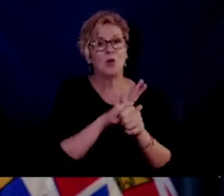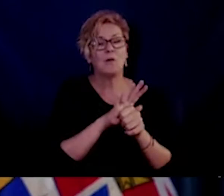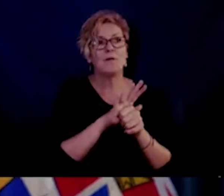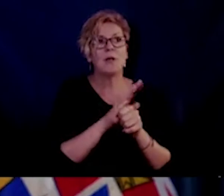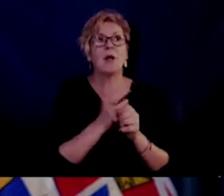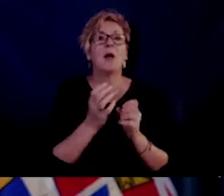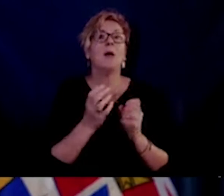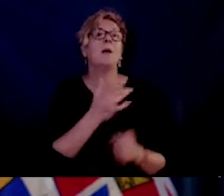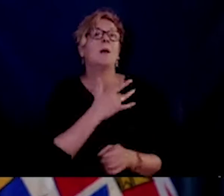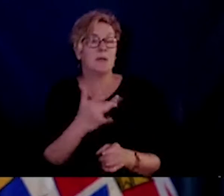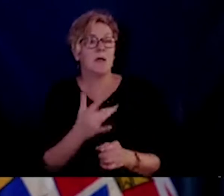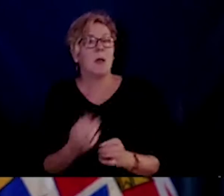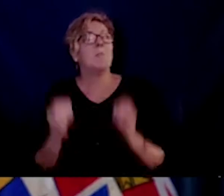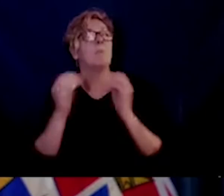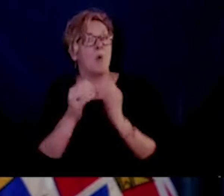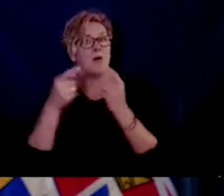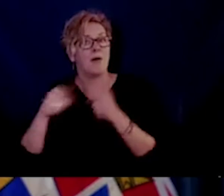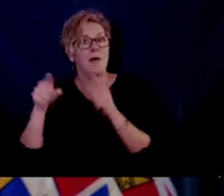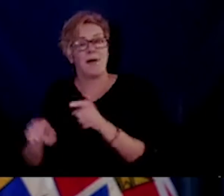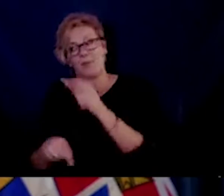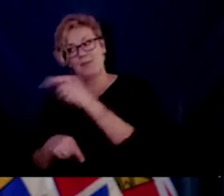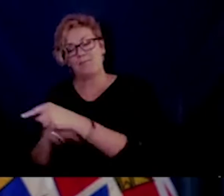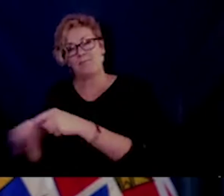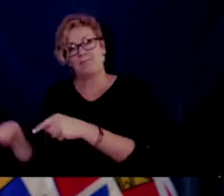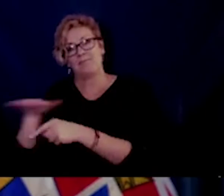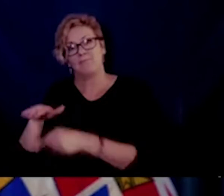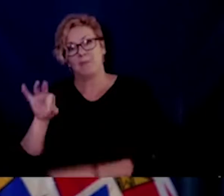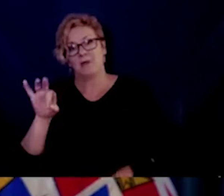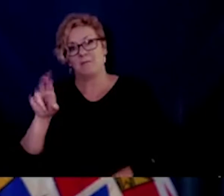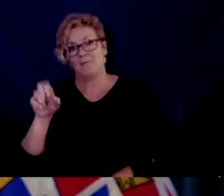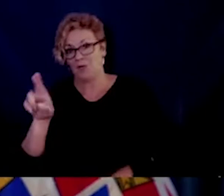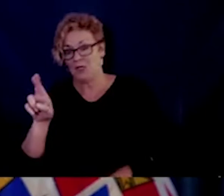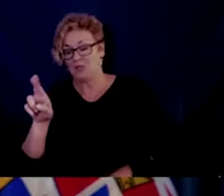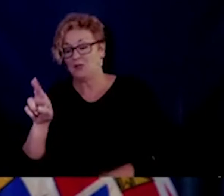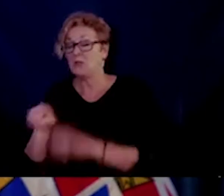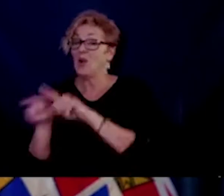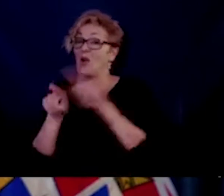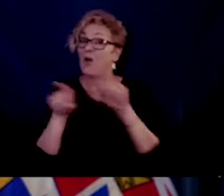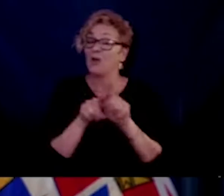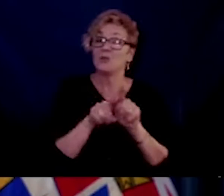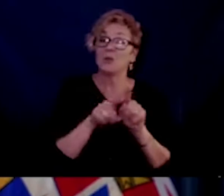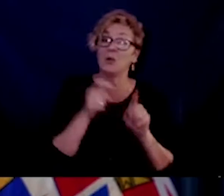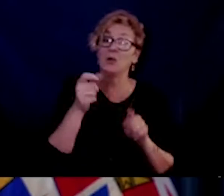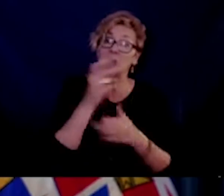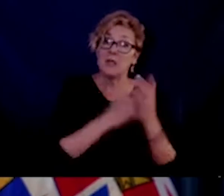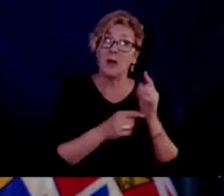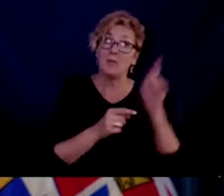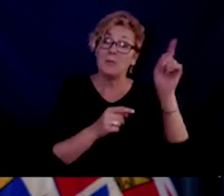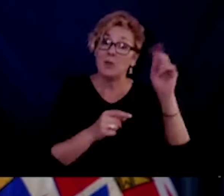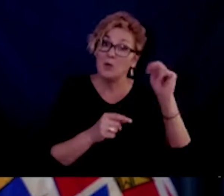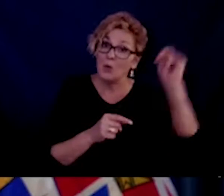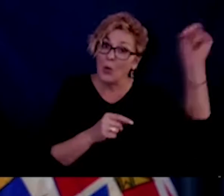seen celebrations of life in the north, for example. We've seen parties associated with transmission